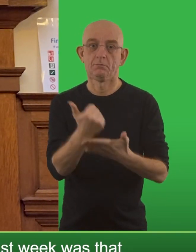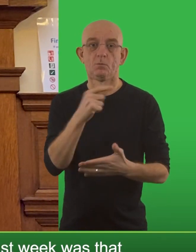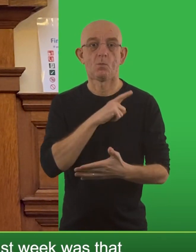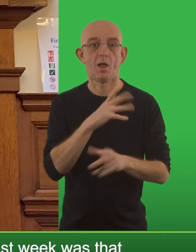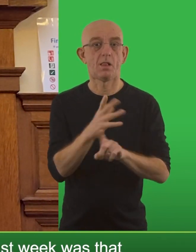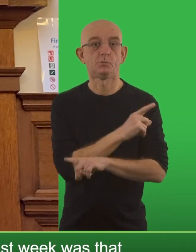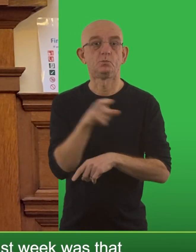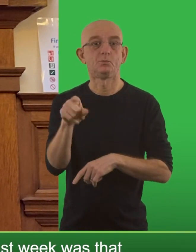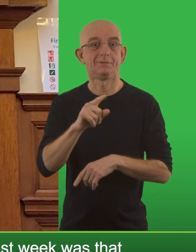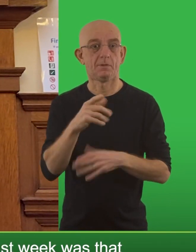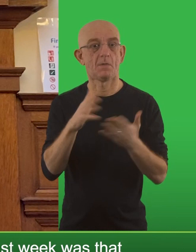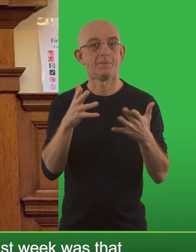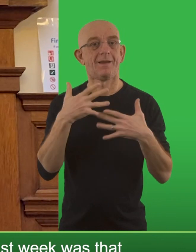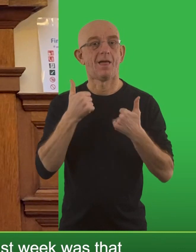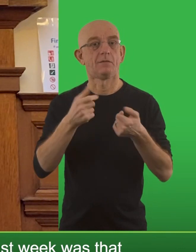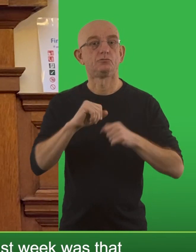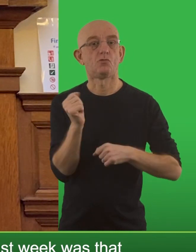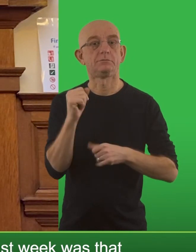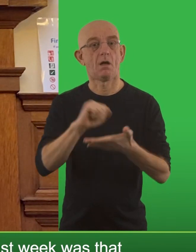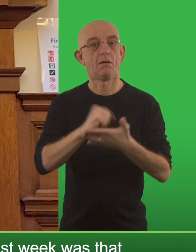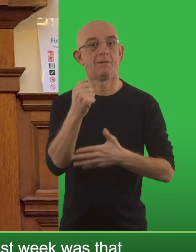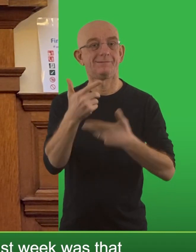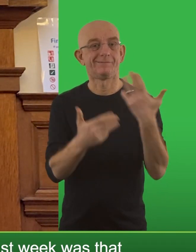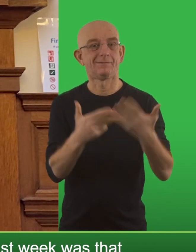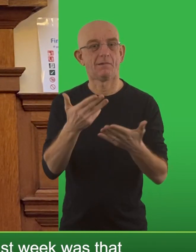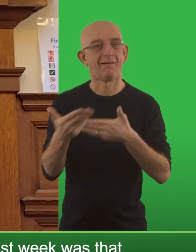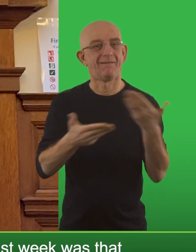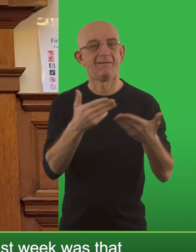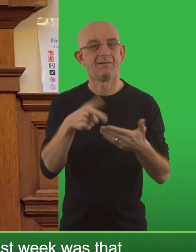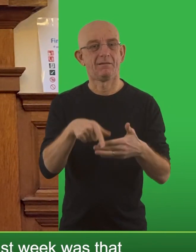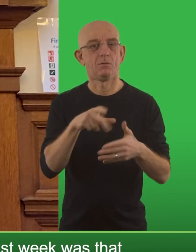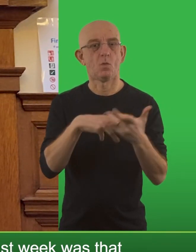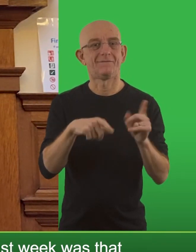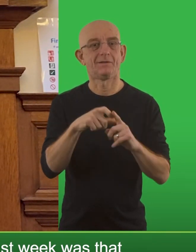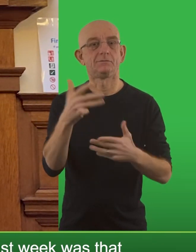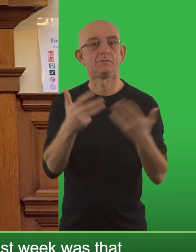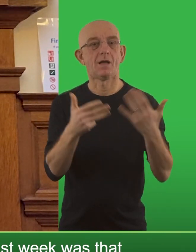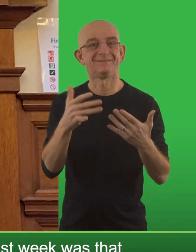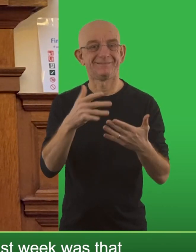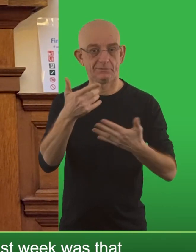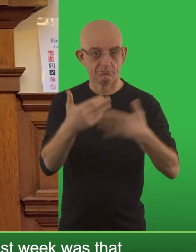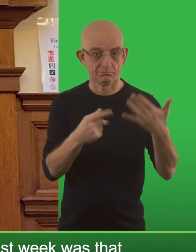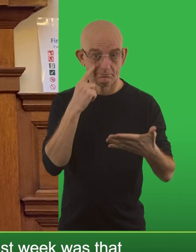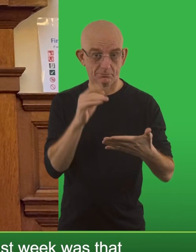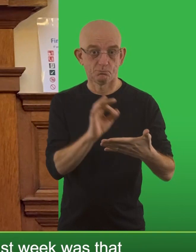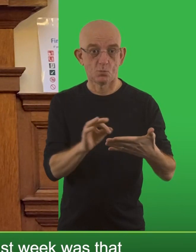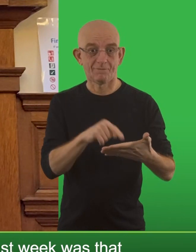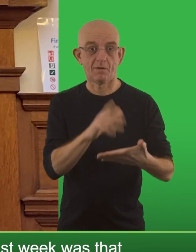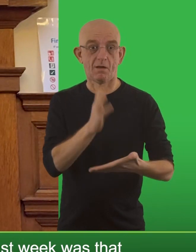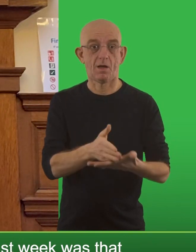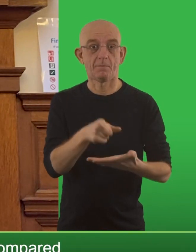was brilliant news from earlier last week was that Public Health Scotland published their data on the transmission